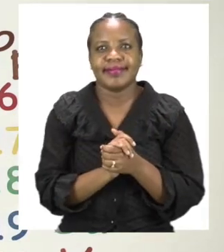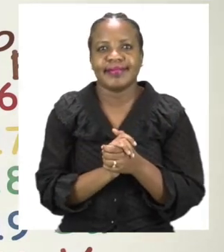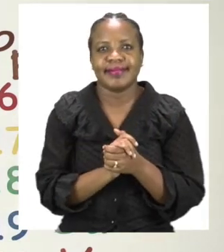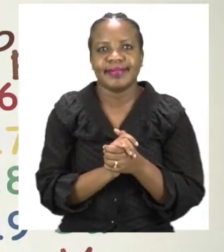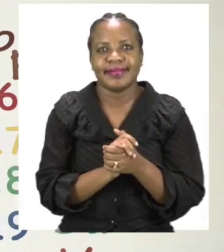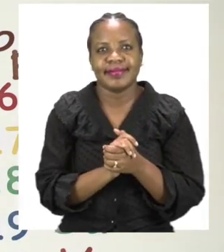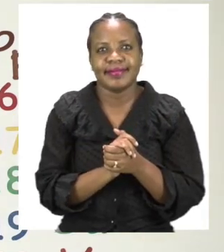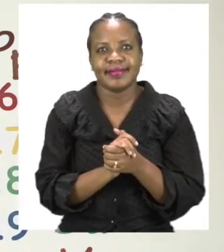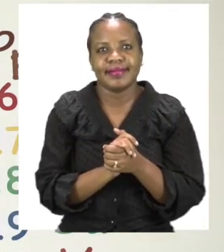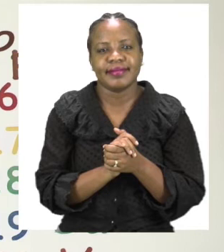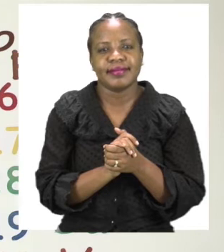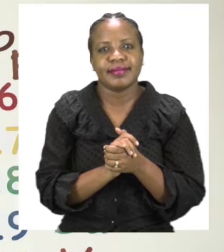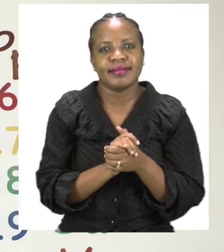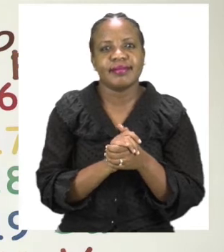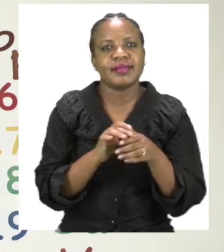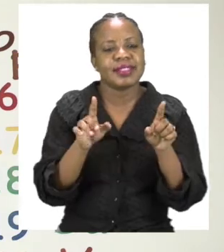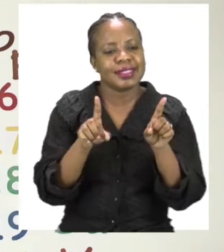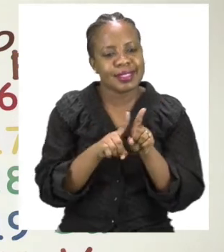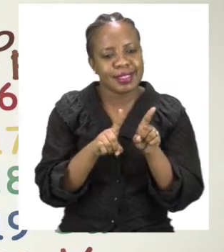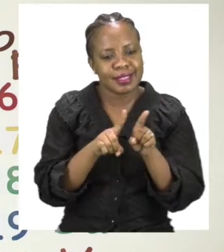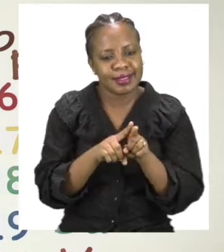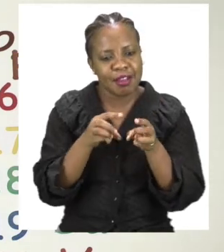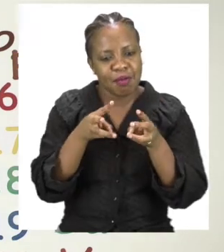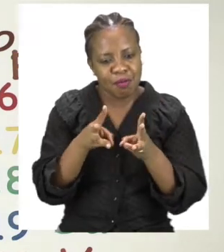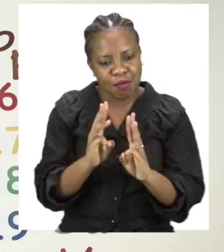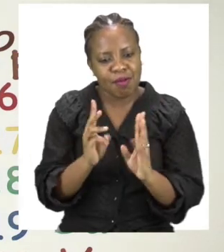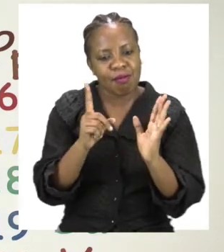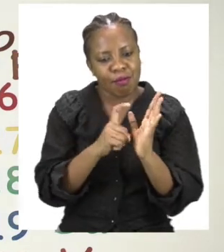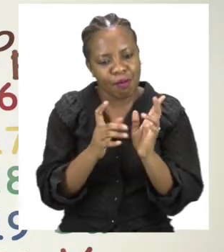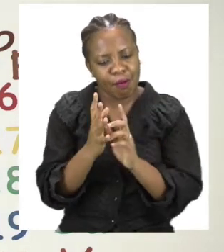the soap and water the same way that you would the sanitizer.